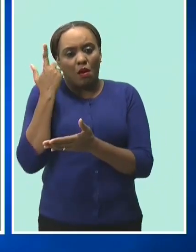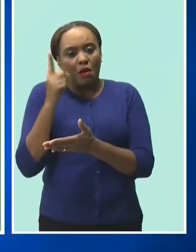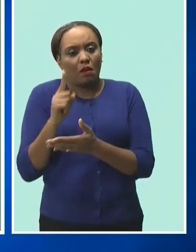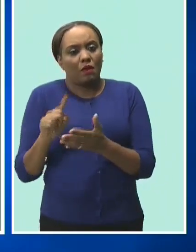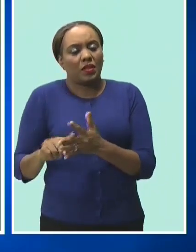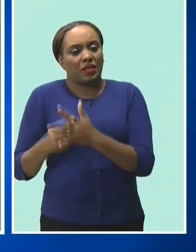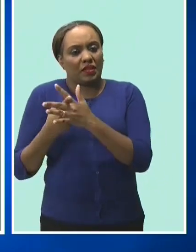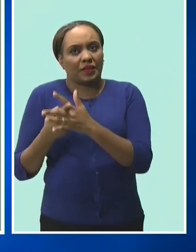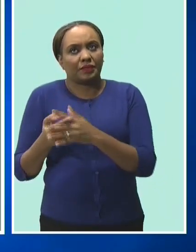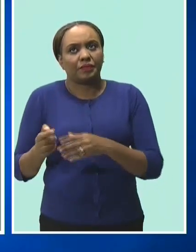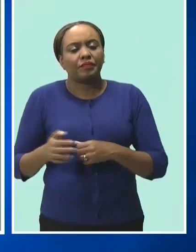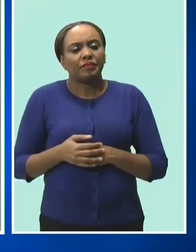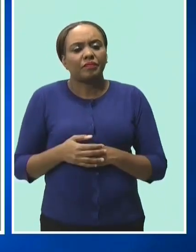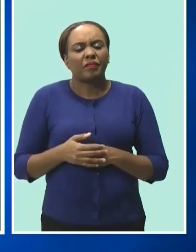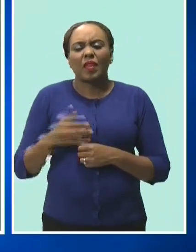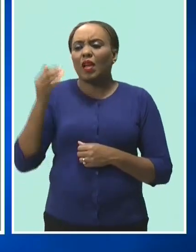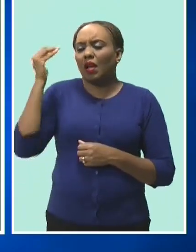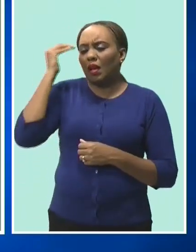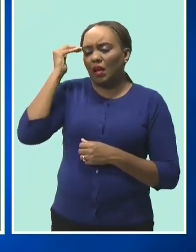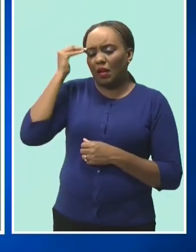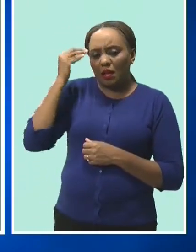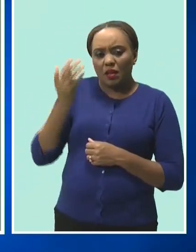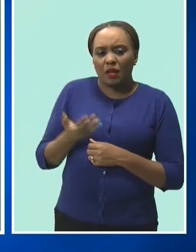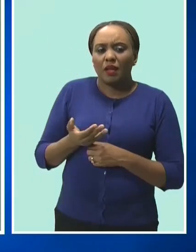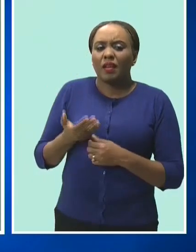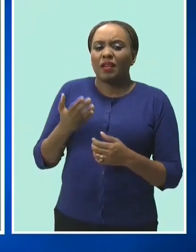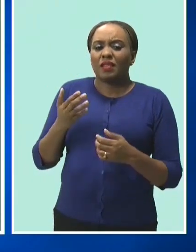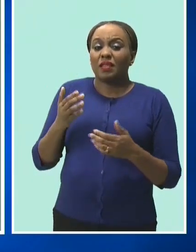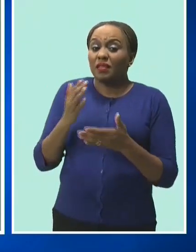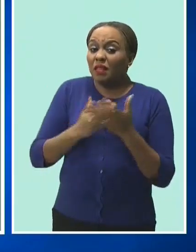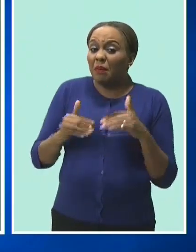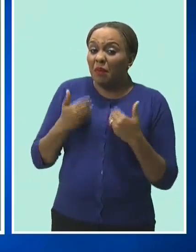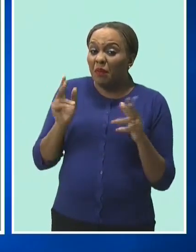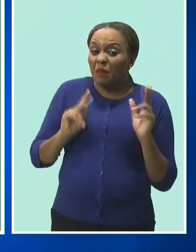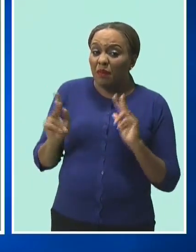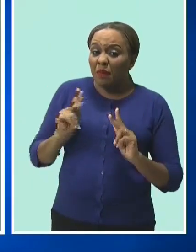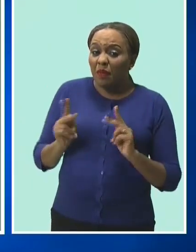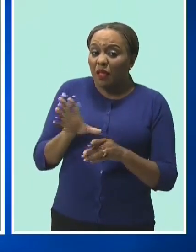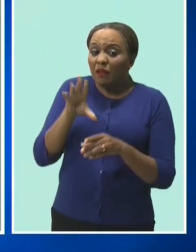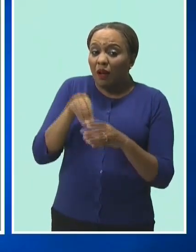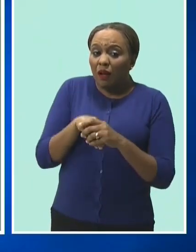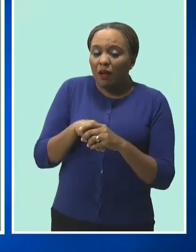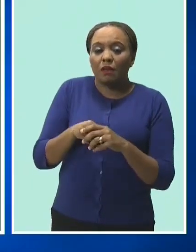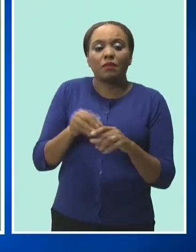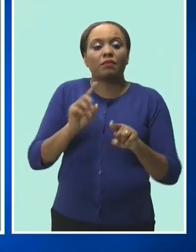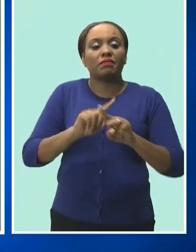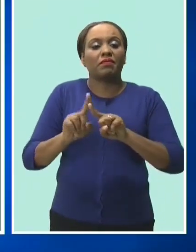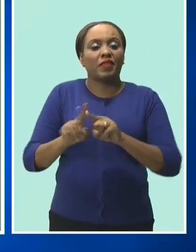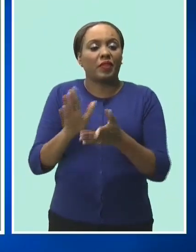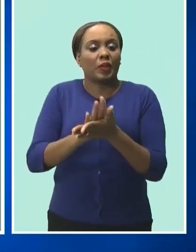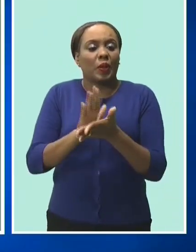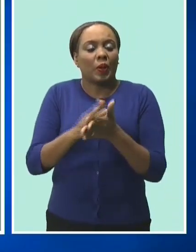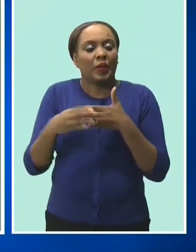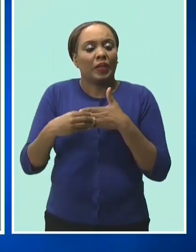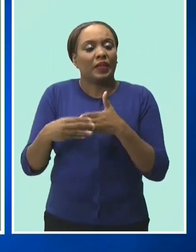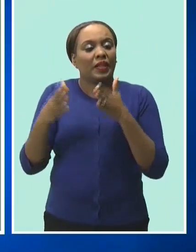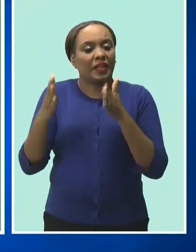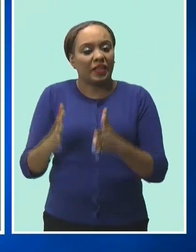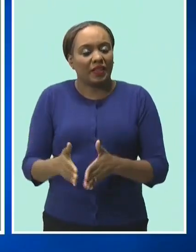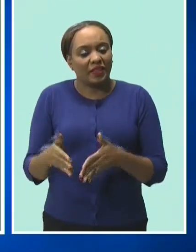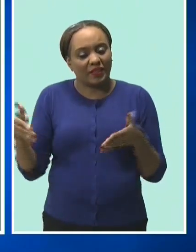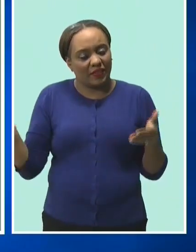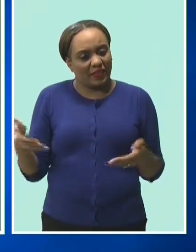may not seem that way from all of our reports, but there were some lighter moments here at the LASC for the conference. A number of school